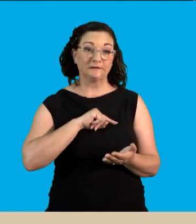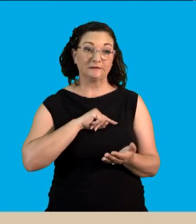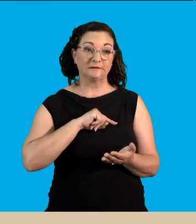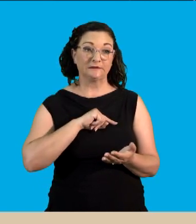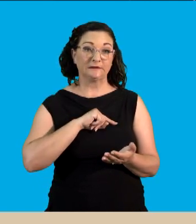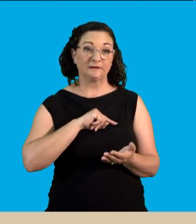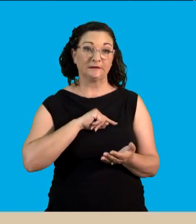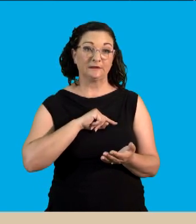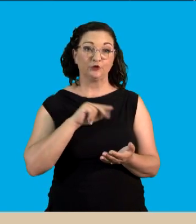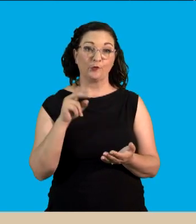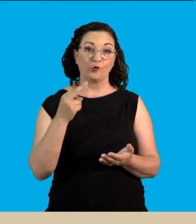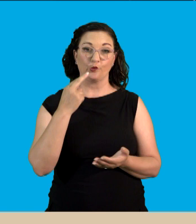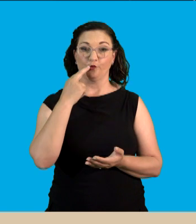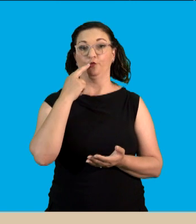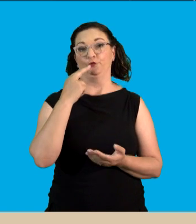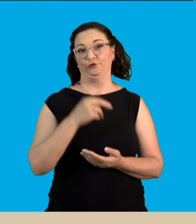us